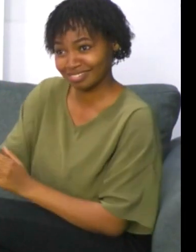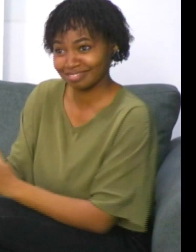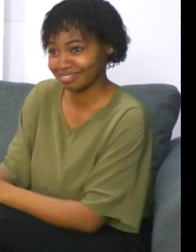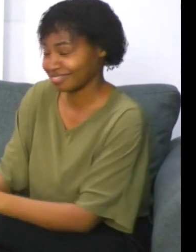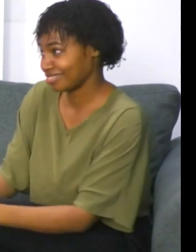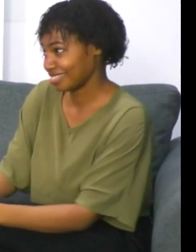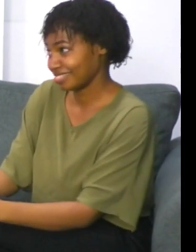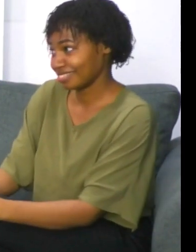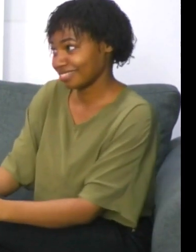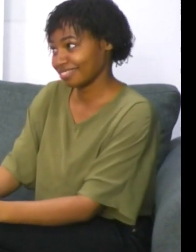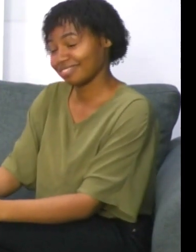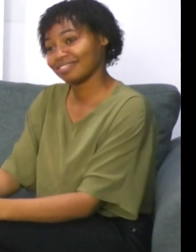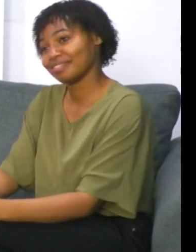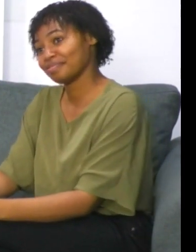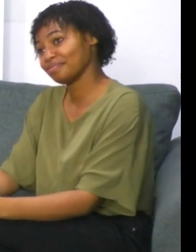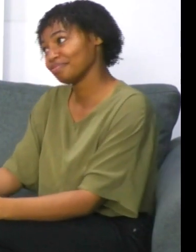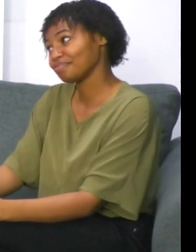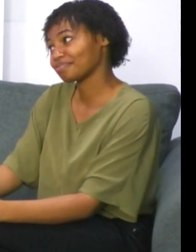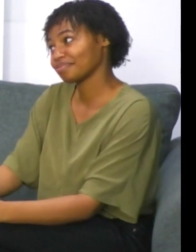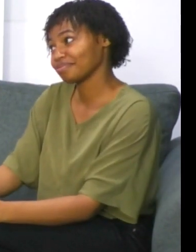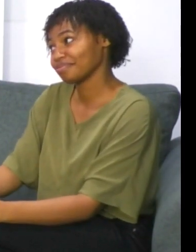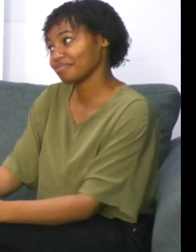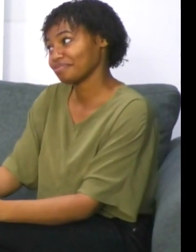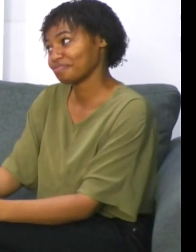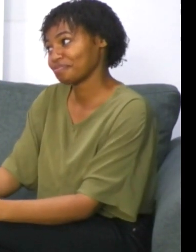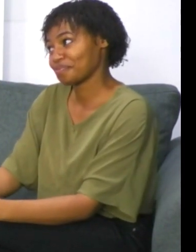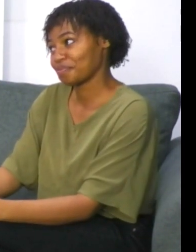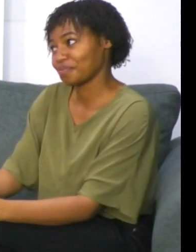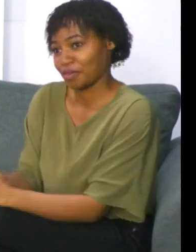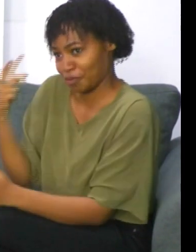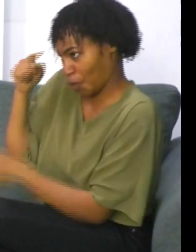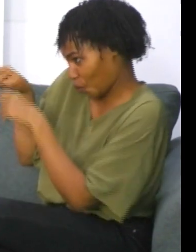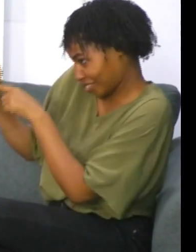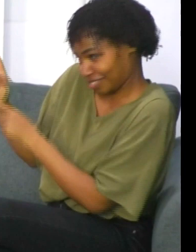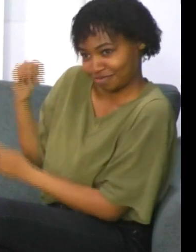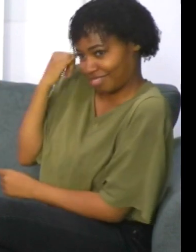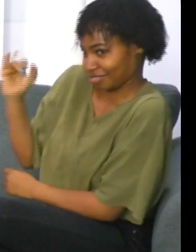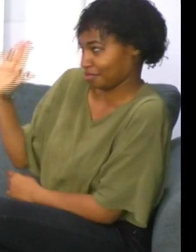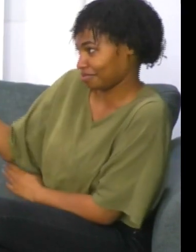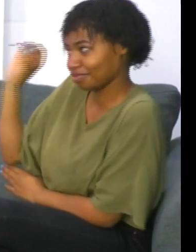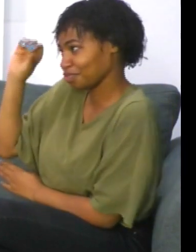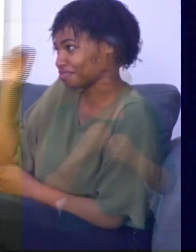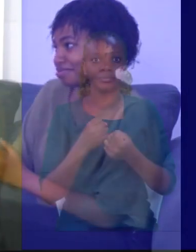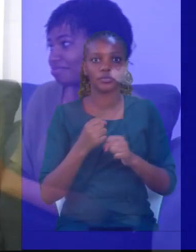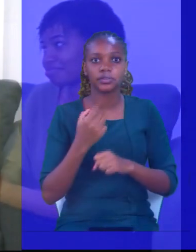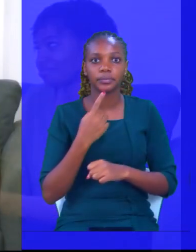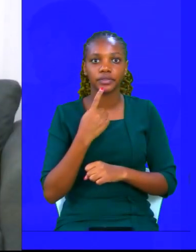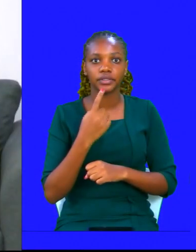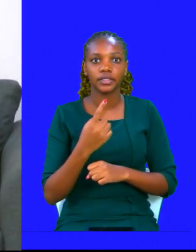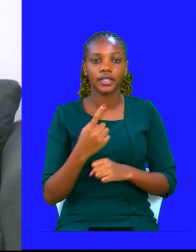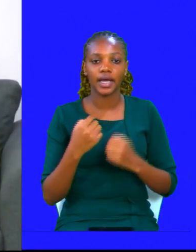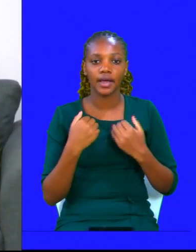can marry a man who is a bit older or something? Do you agree with that? I wouldn't say I actually What's your have. idea?